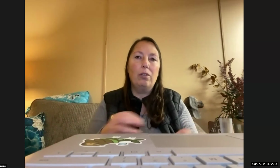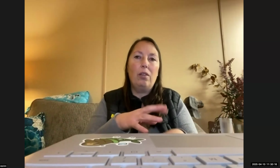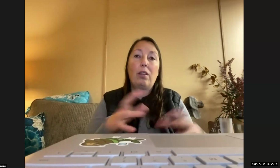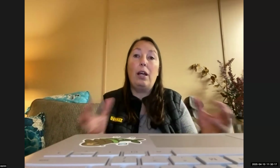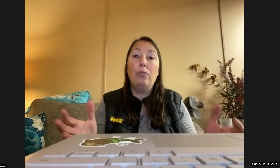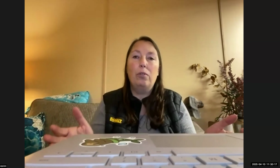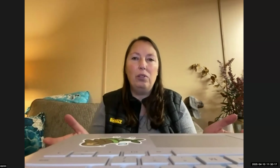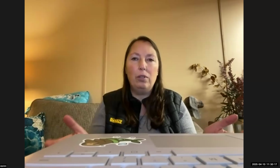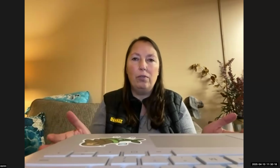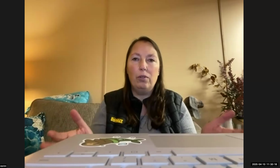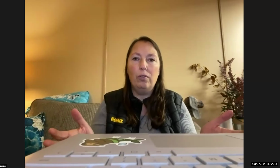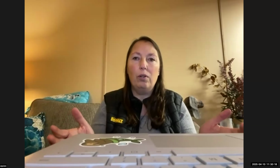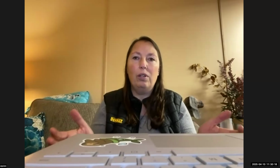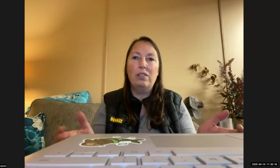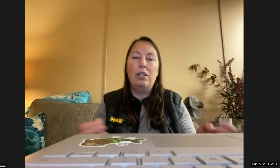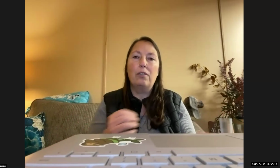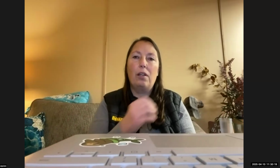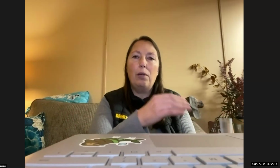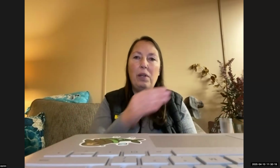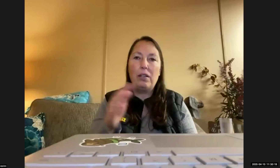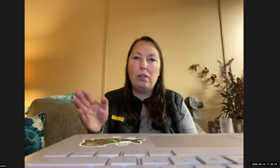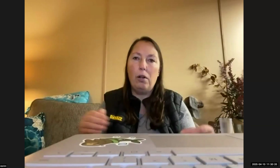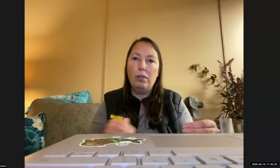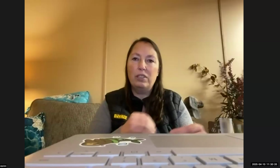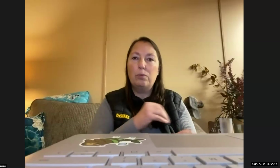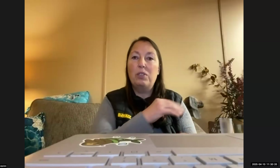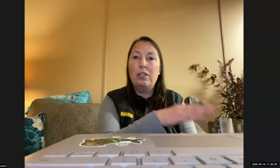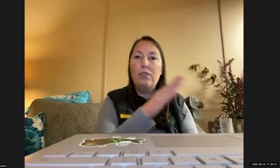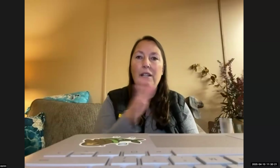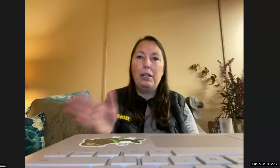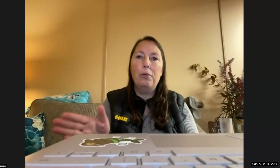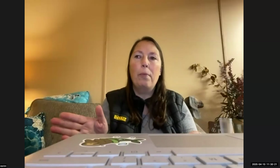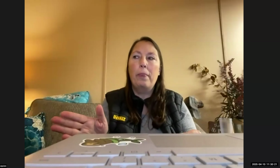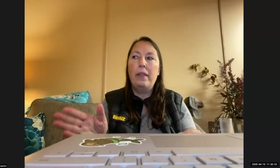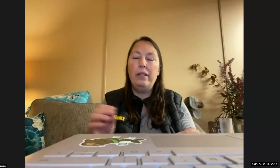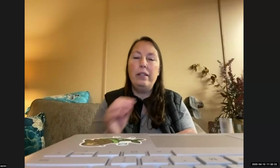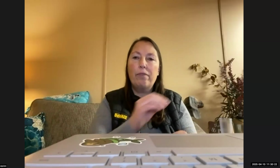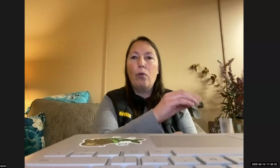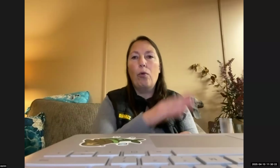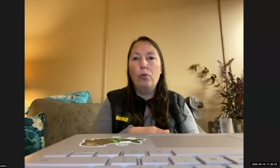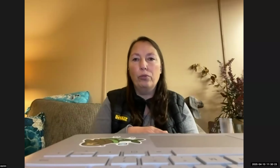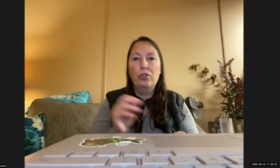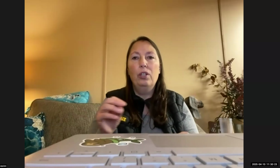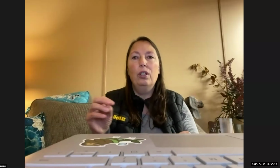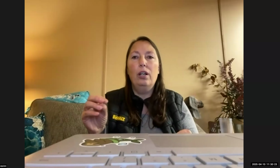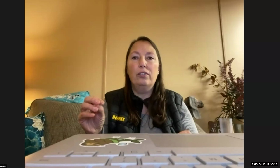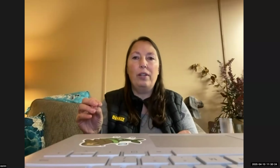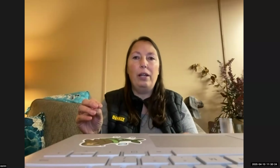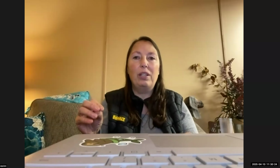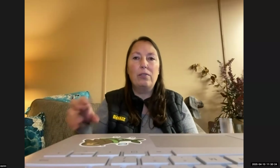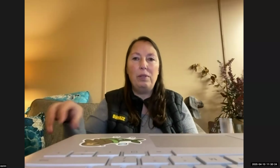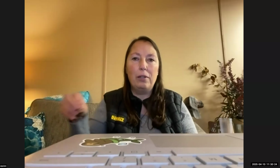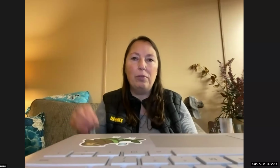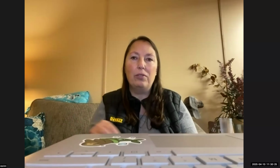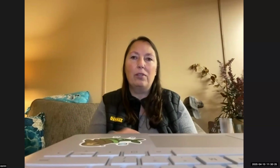coming together. And I think that was the beauty of the OAC, is like they picked all of us specifically in different roles, so